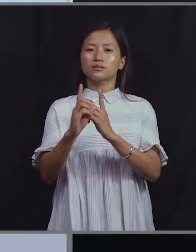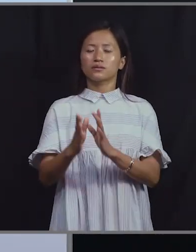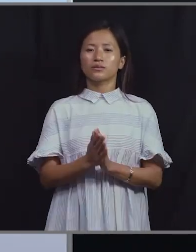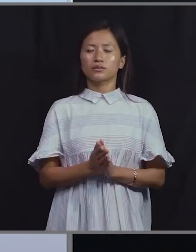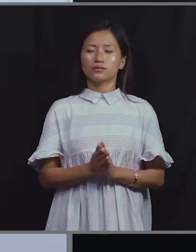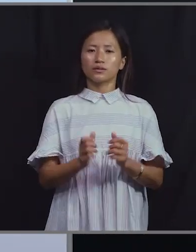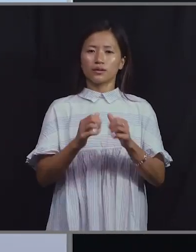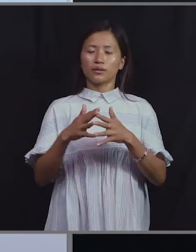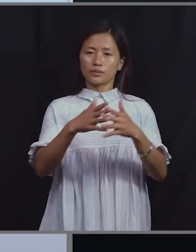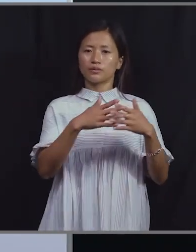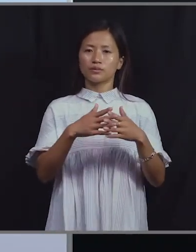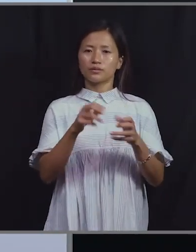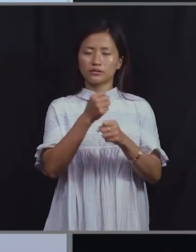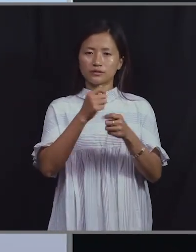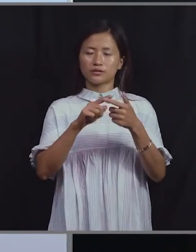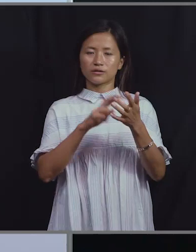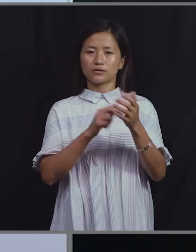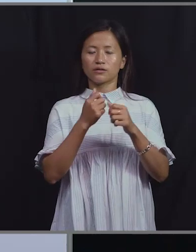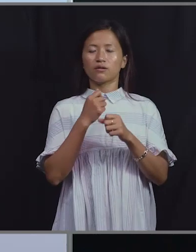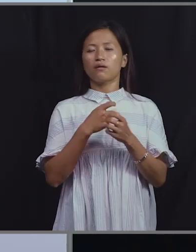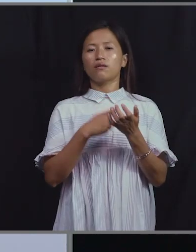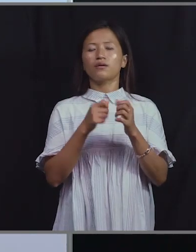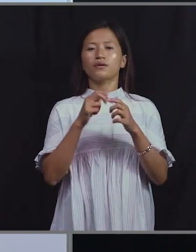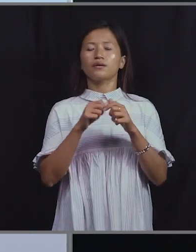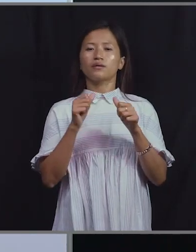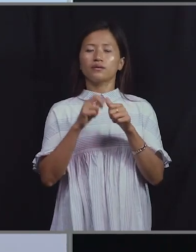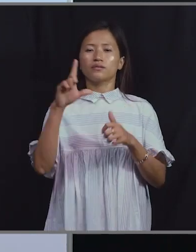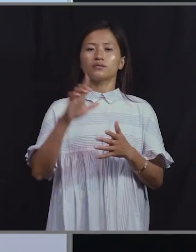American general, that is General